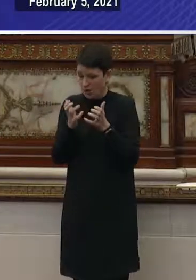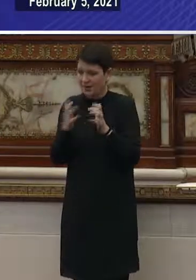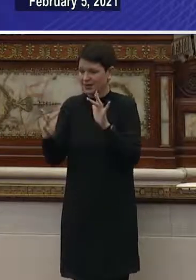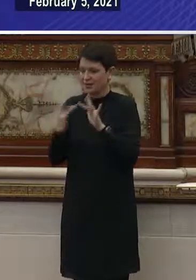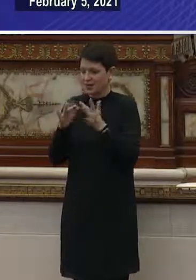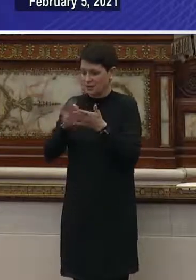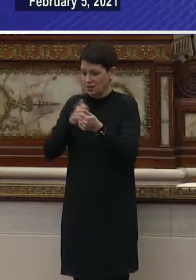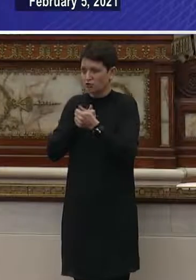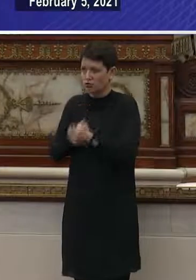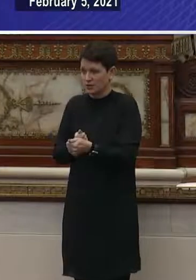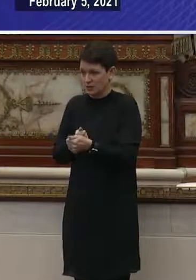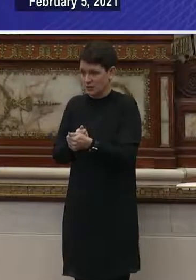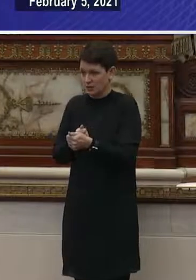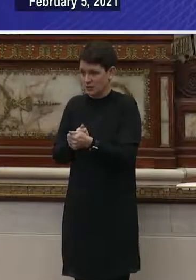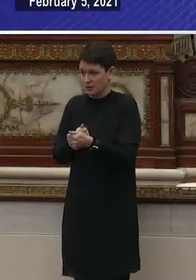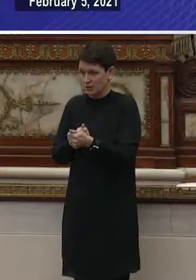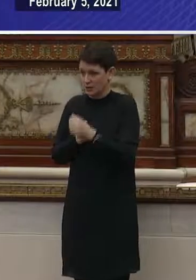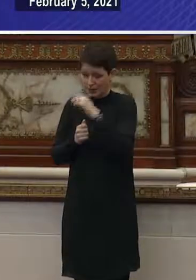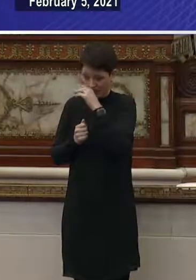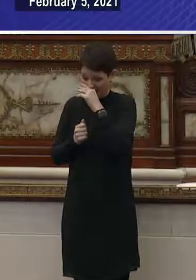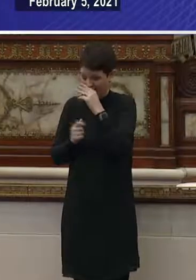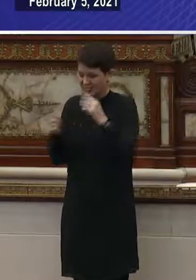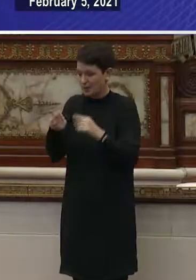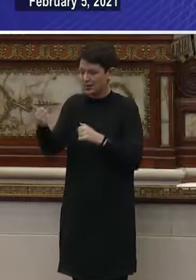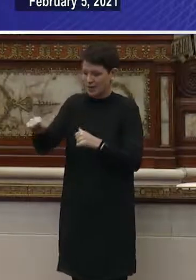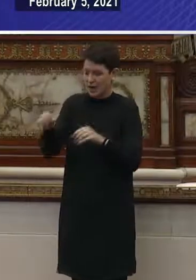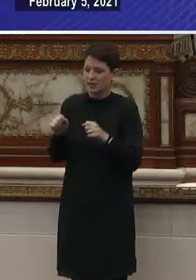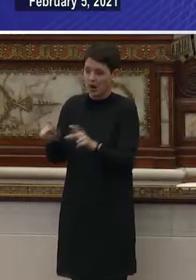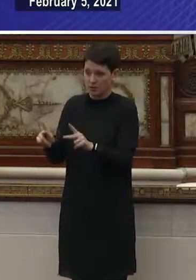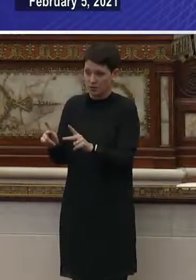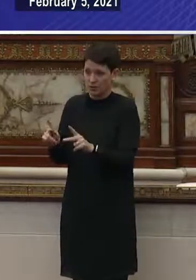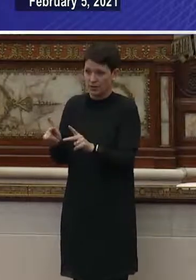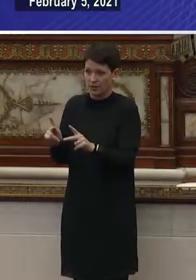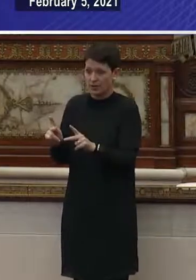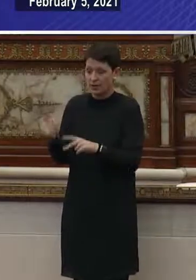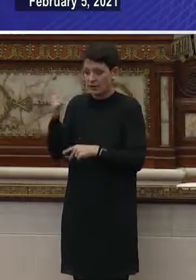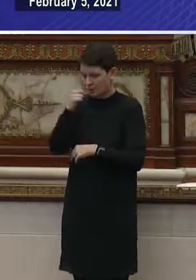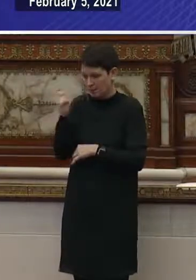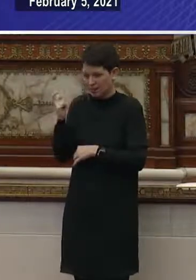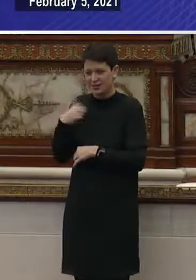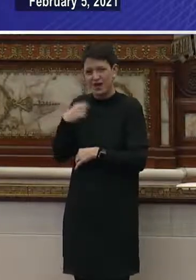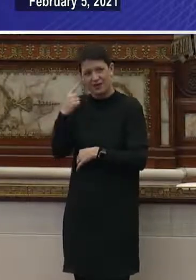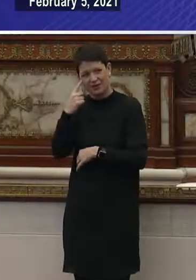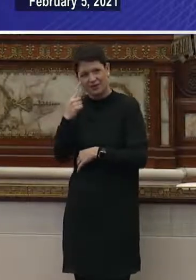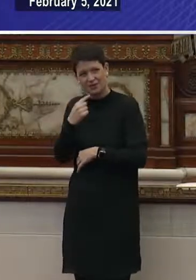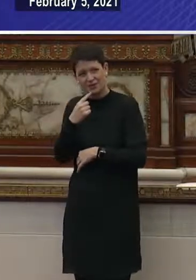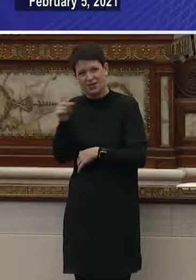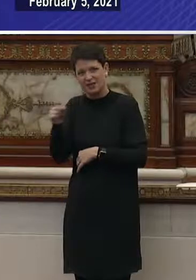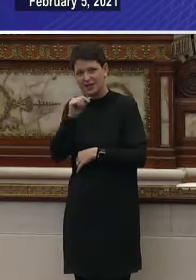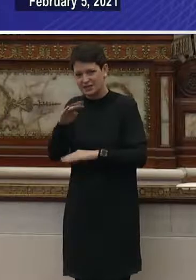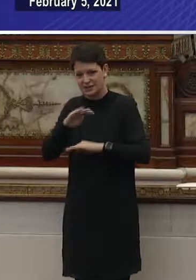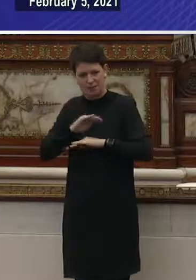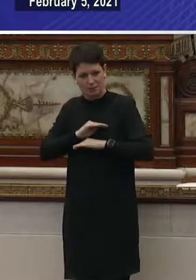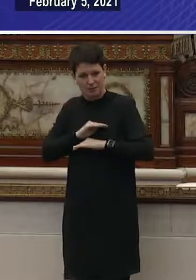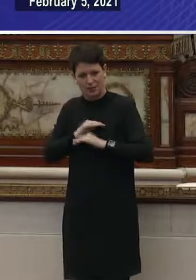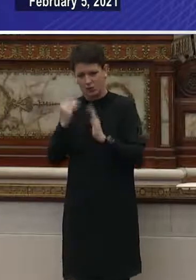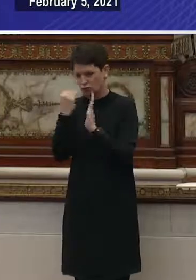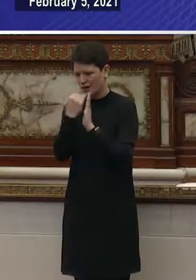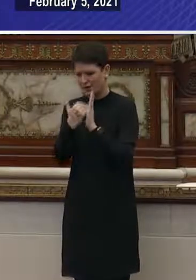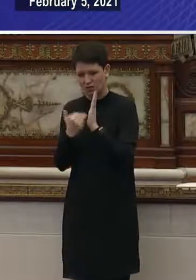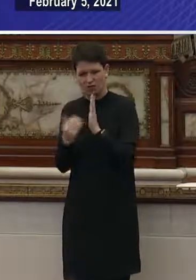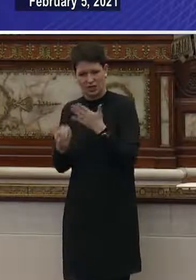contact tracing, right, who were denied the opportunity to do it because I think it was said that they didn't meet a certain